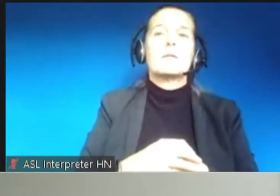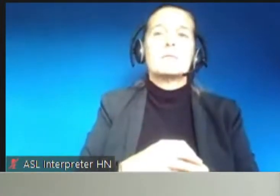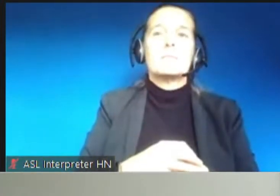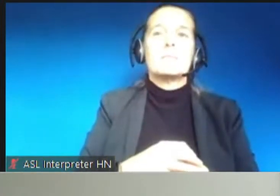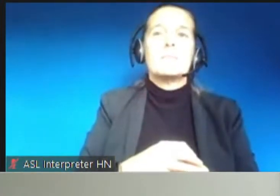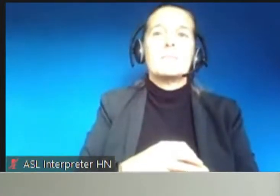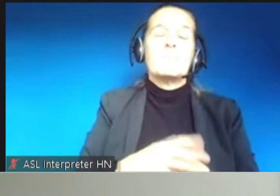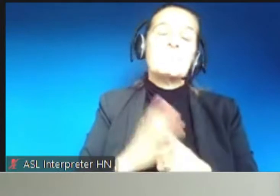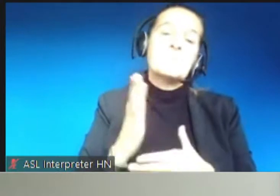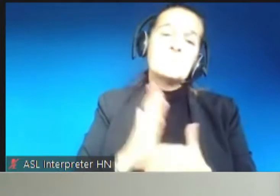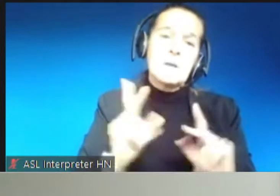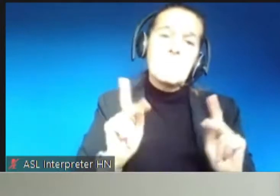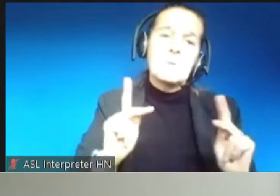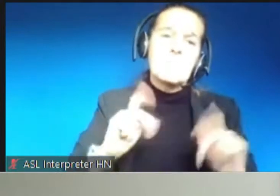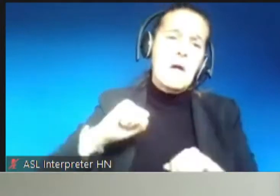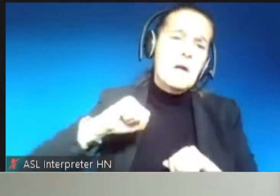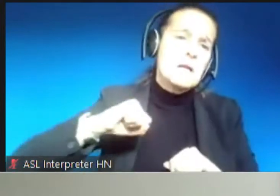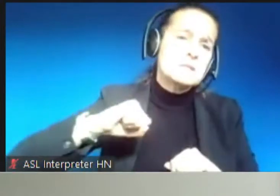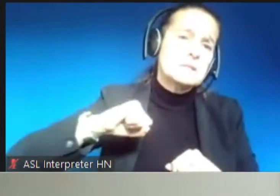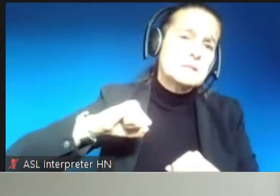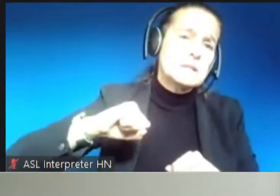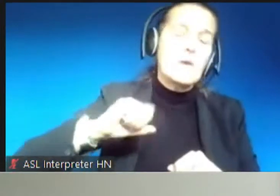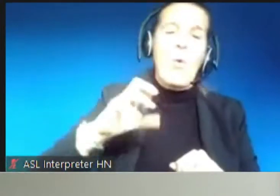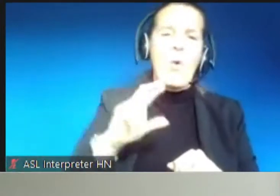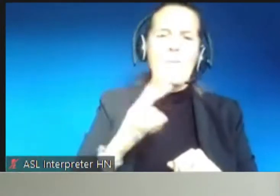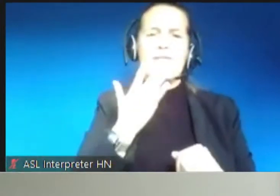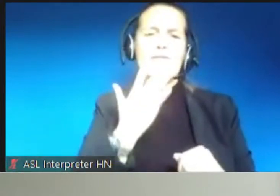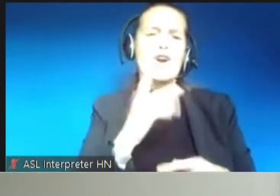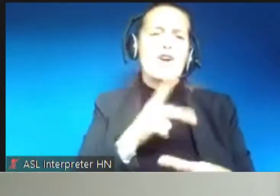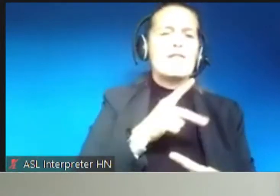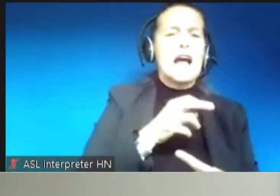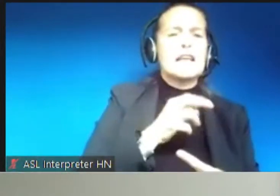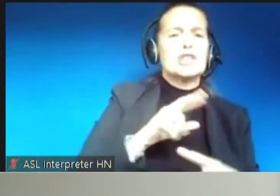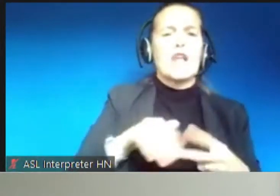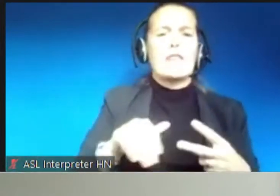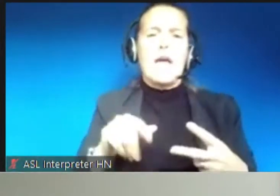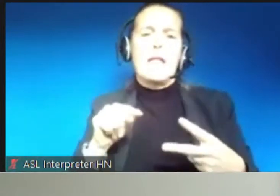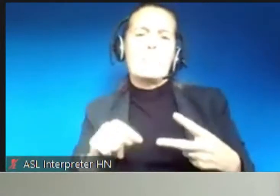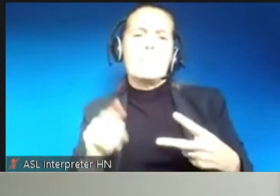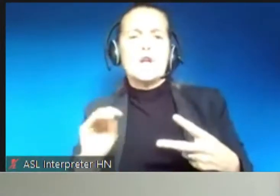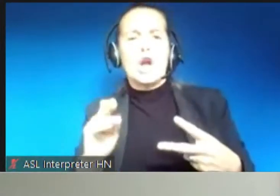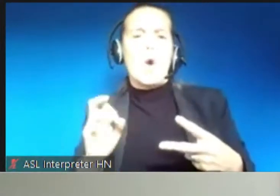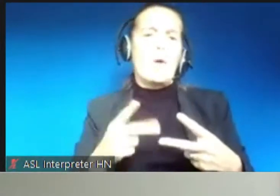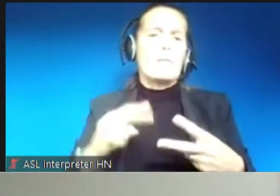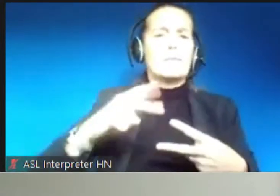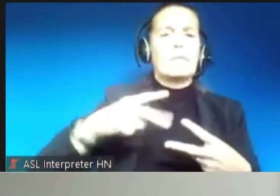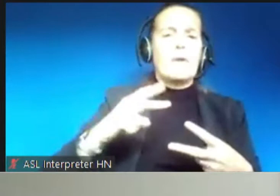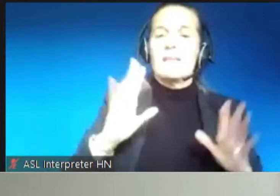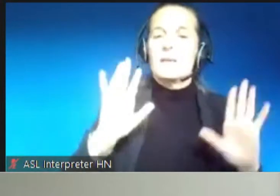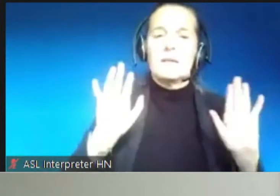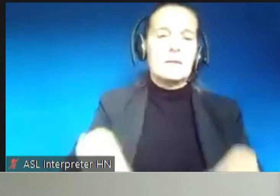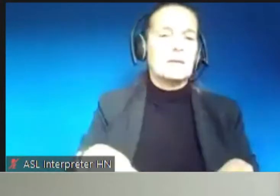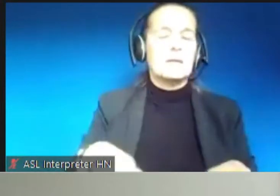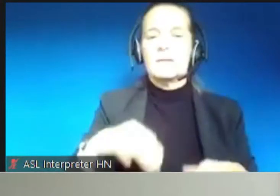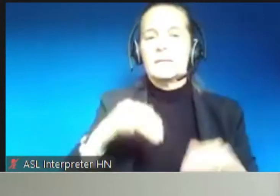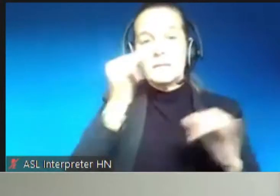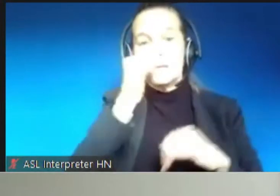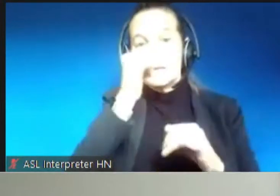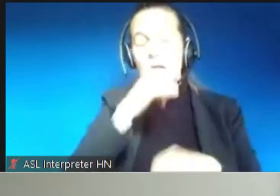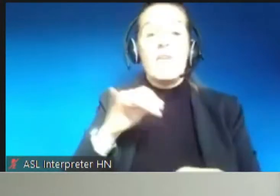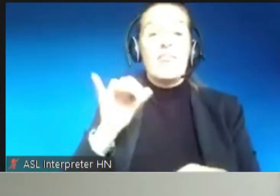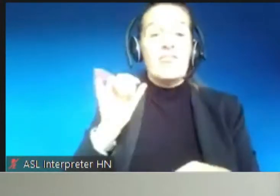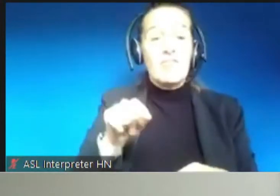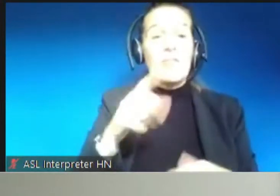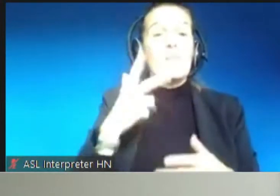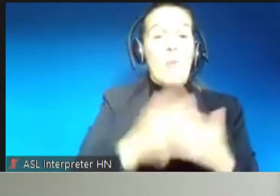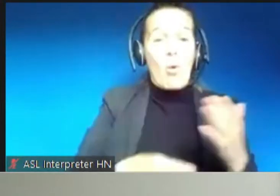some hesitancy or preference for one vaccine or another. That is just anecdotal. The fact is that these vaccines are safe and